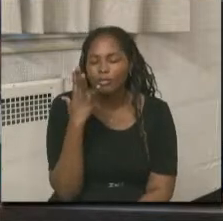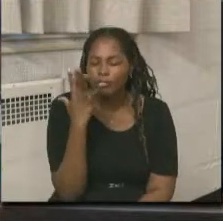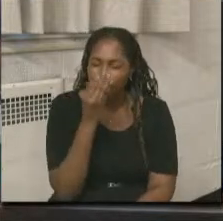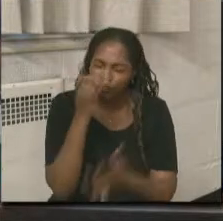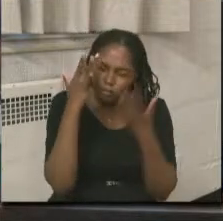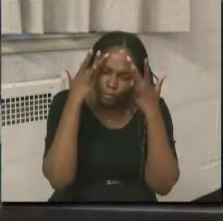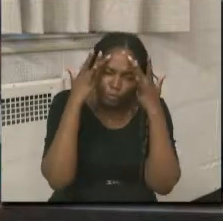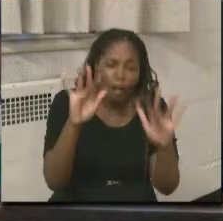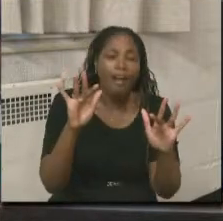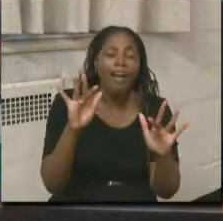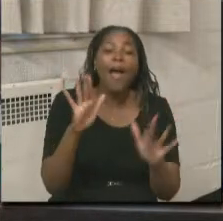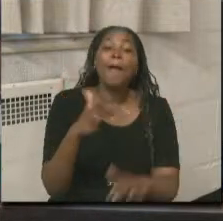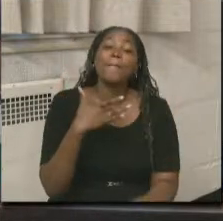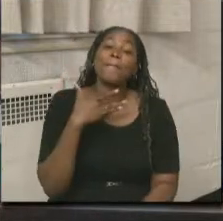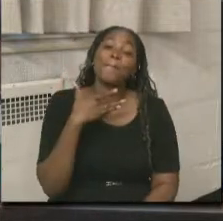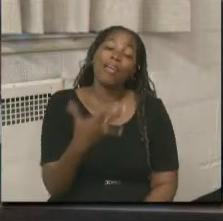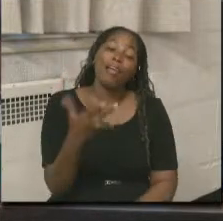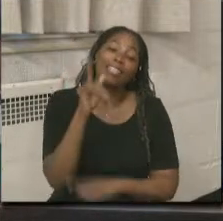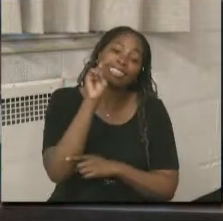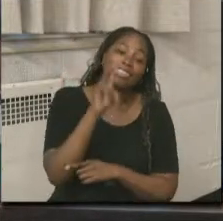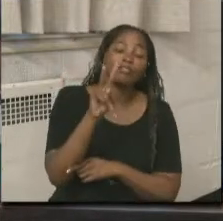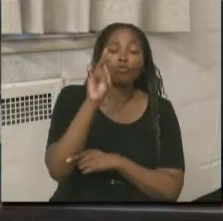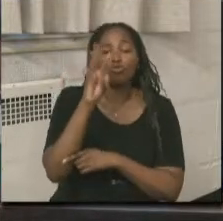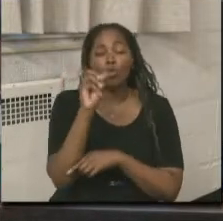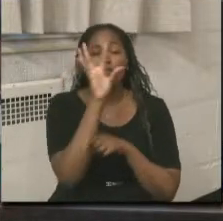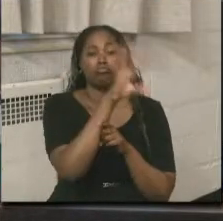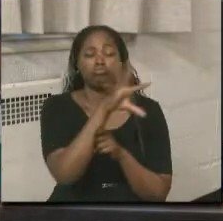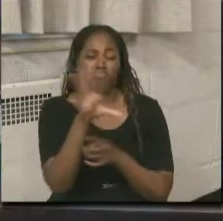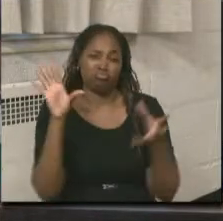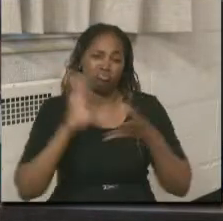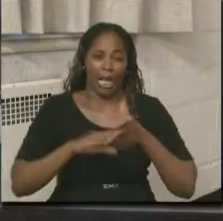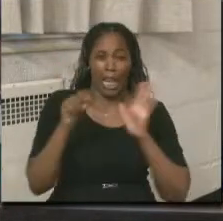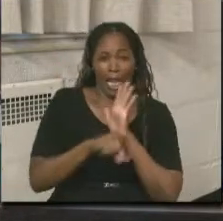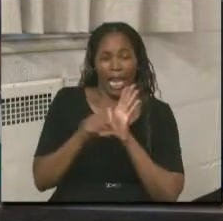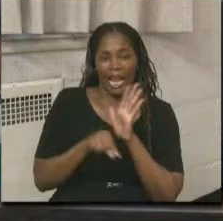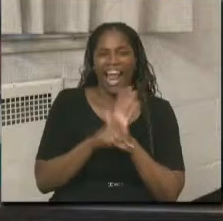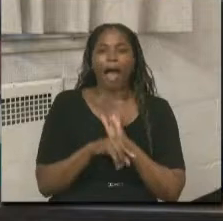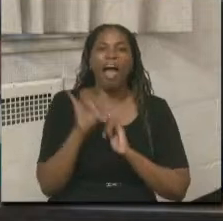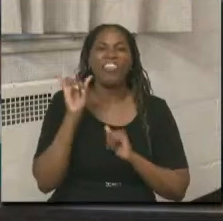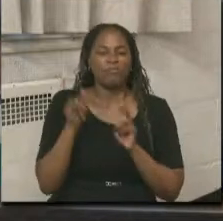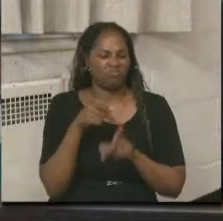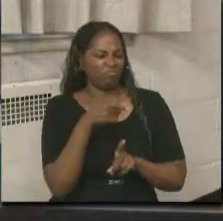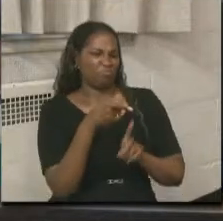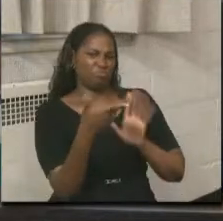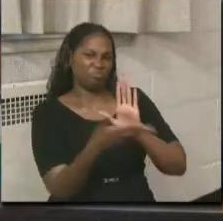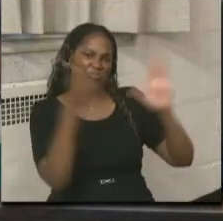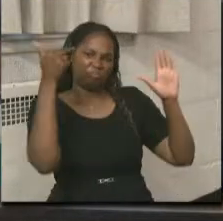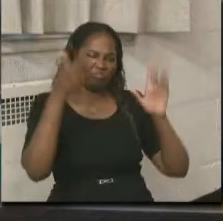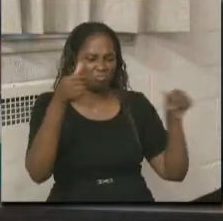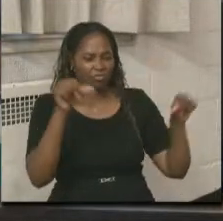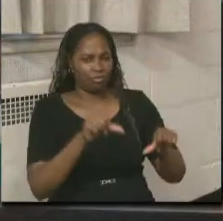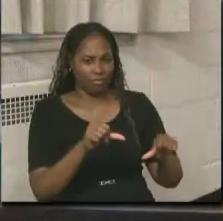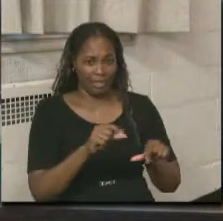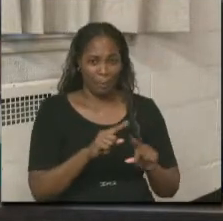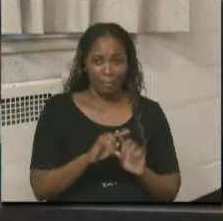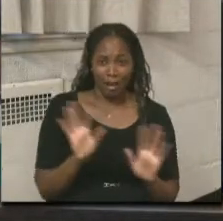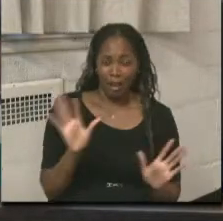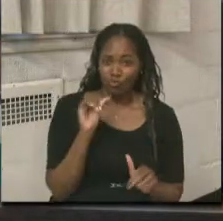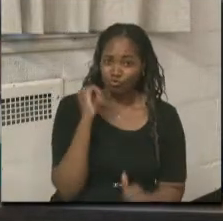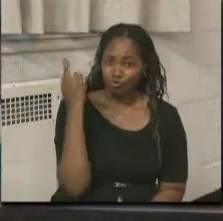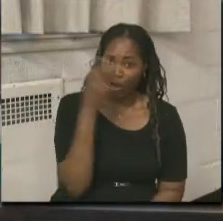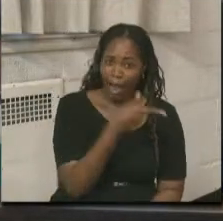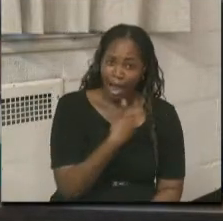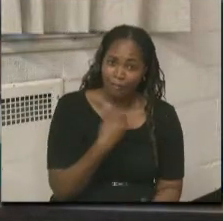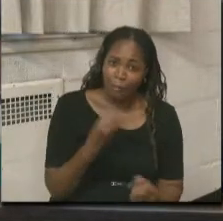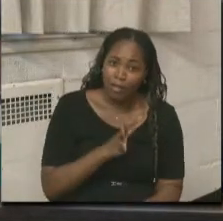negativity that the media puts out, or even by our own failures in properly promoting ourselves and what we have to offer for our